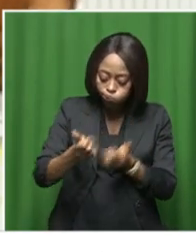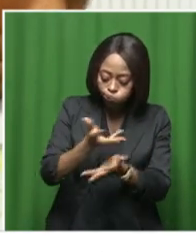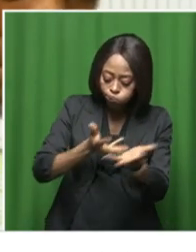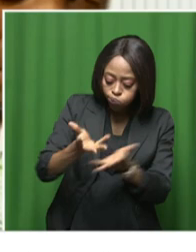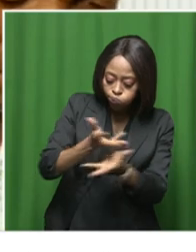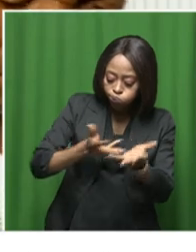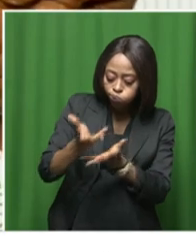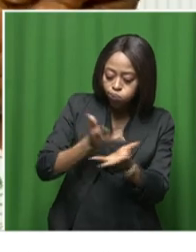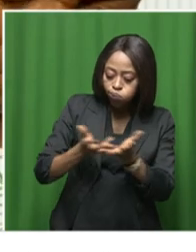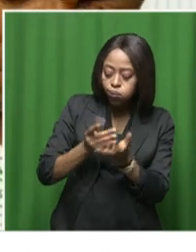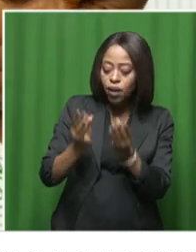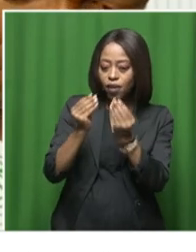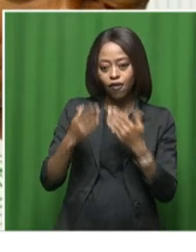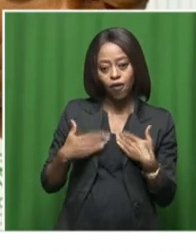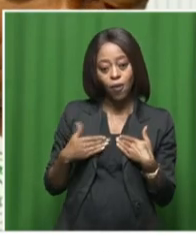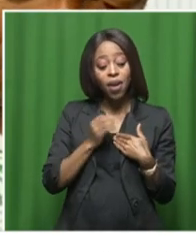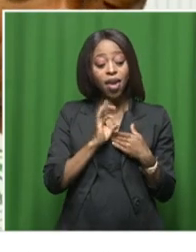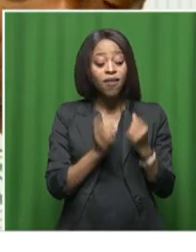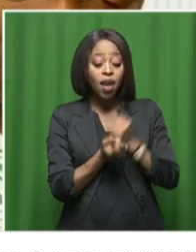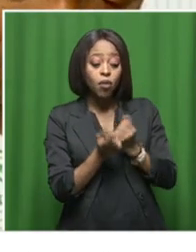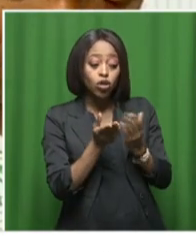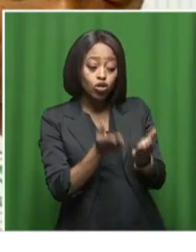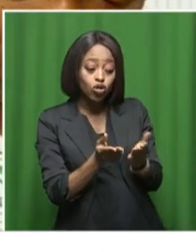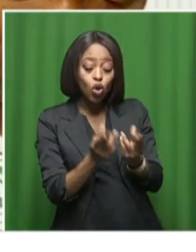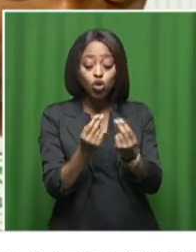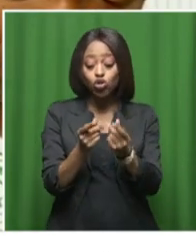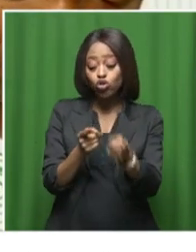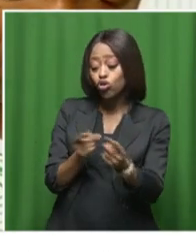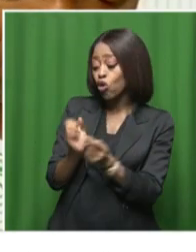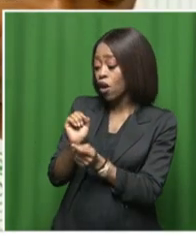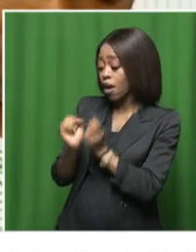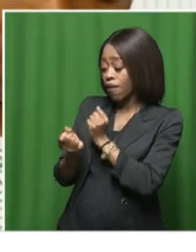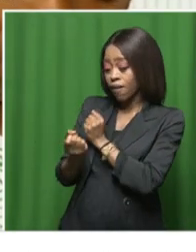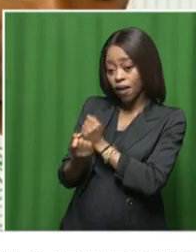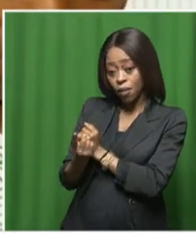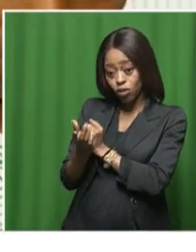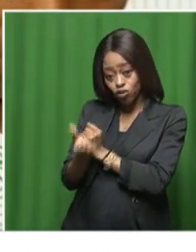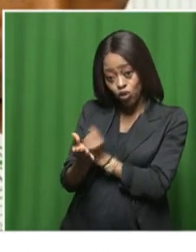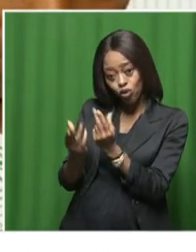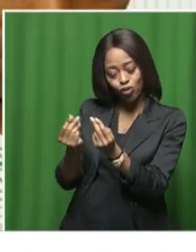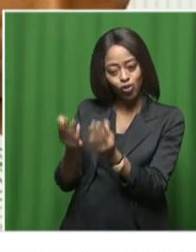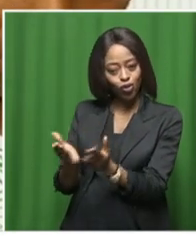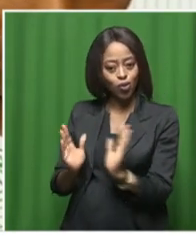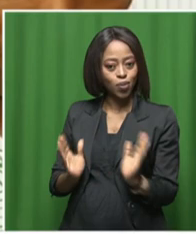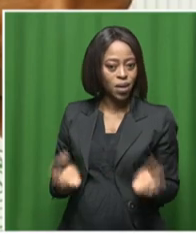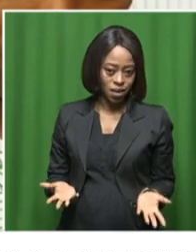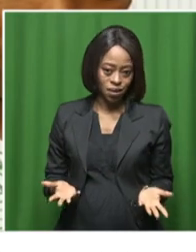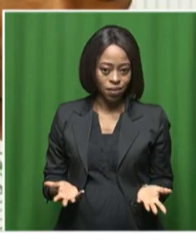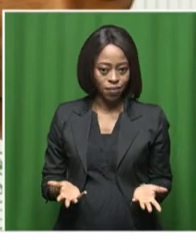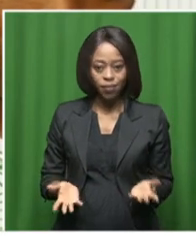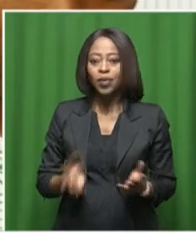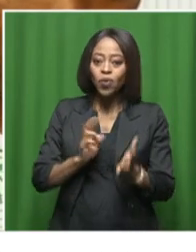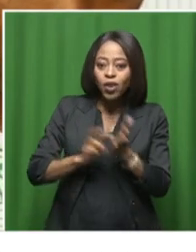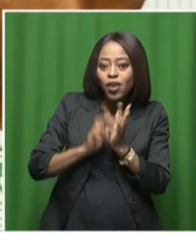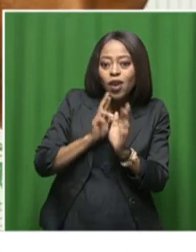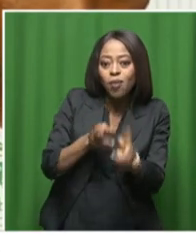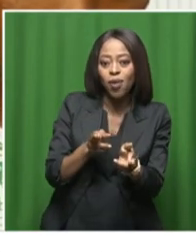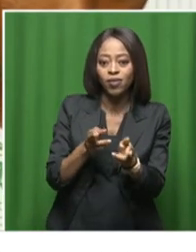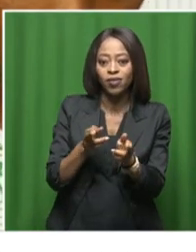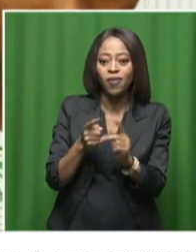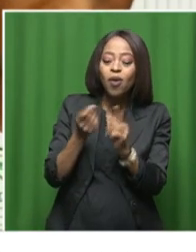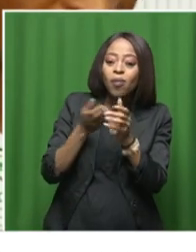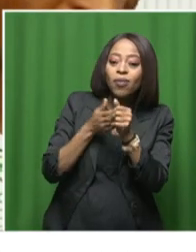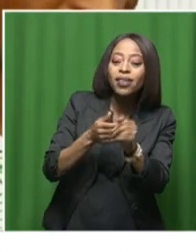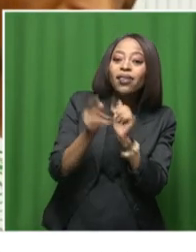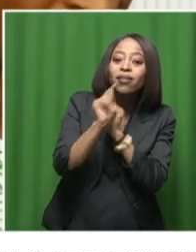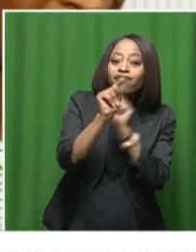planning and tell us if this happens, this is the way out. If this happens, this should be the way out. Now, that we need that report from the leadership,